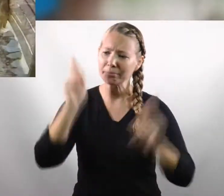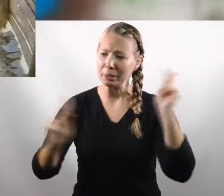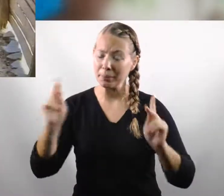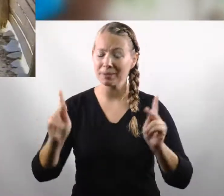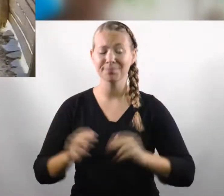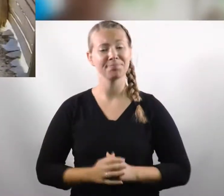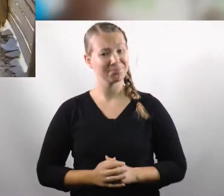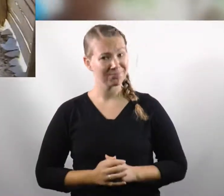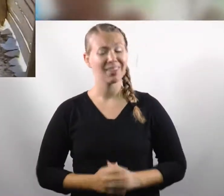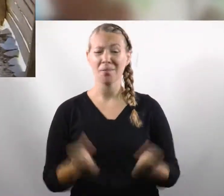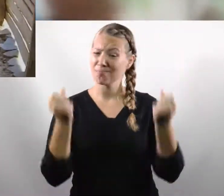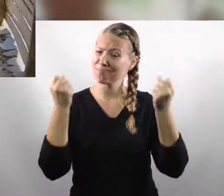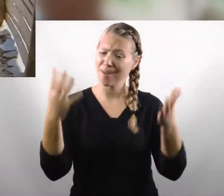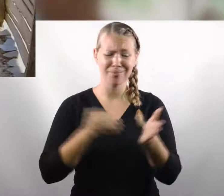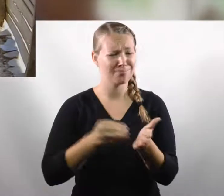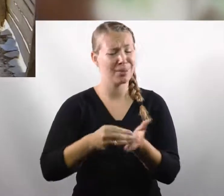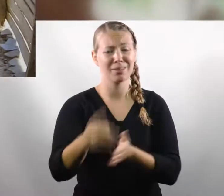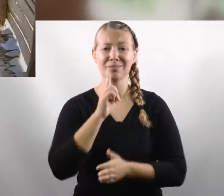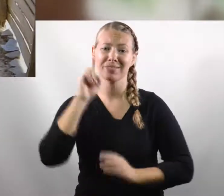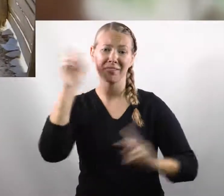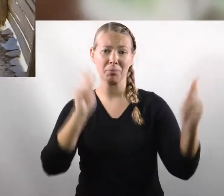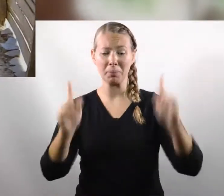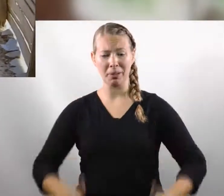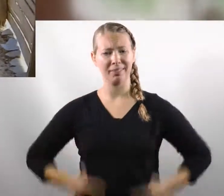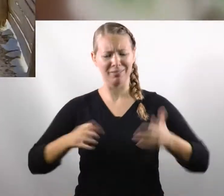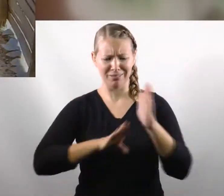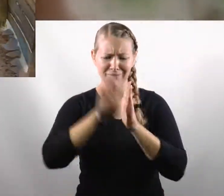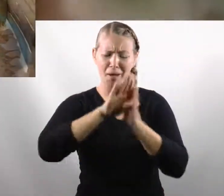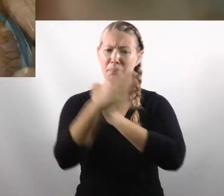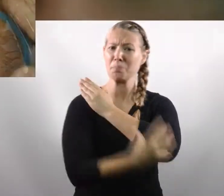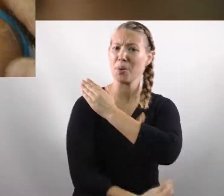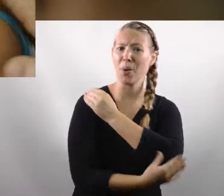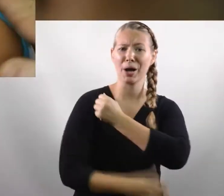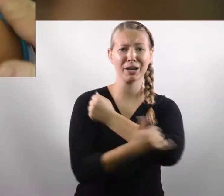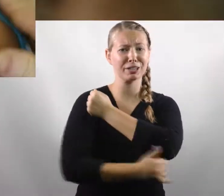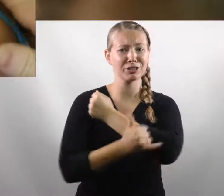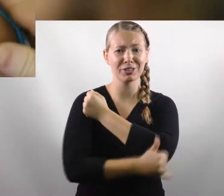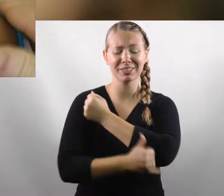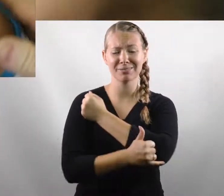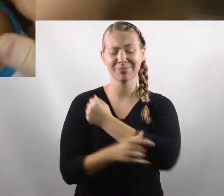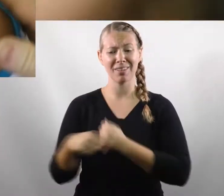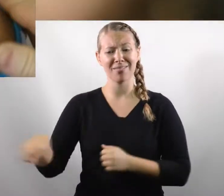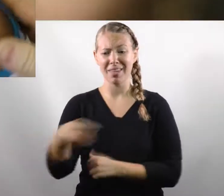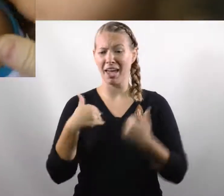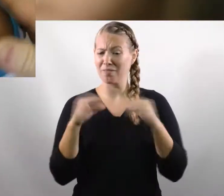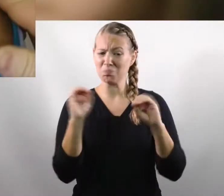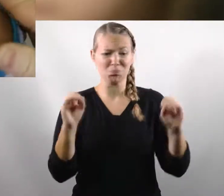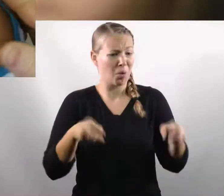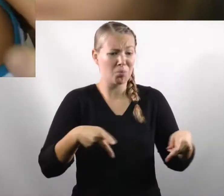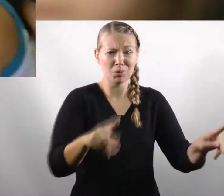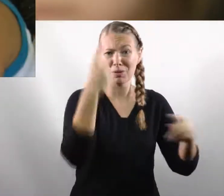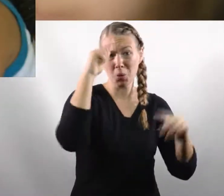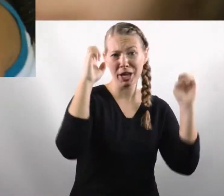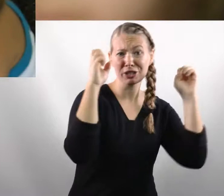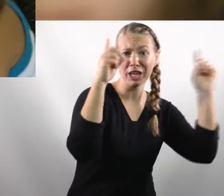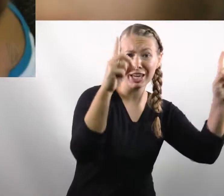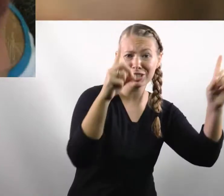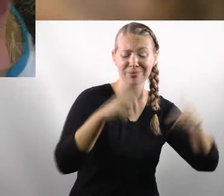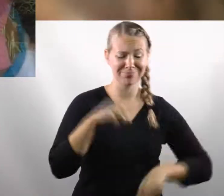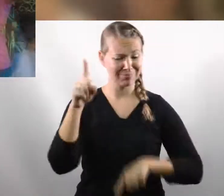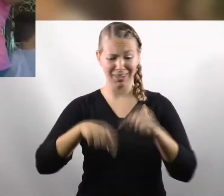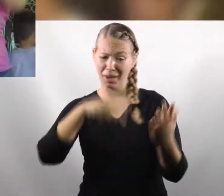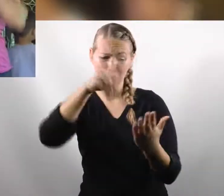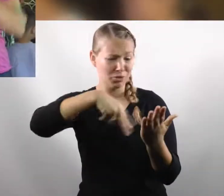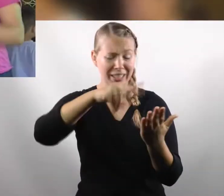Well, there are millions of deaf who live in developing countries. They have no opportunities for education. They can't